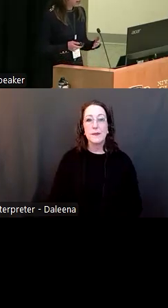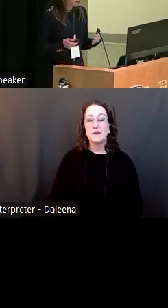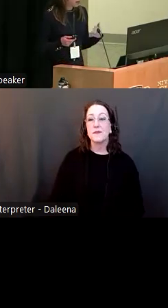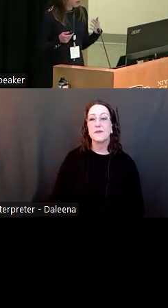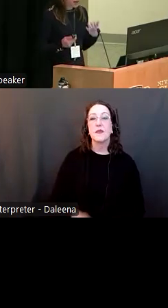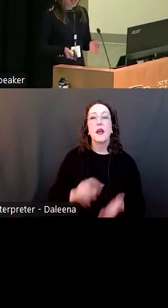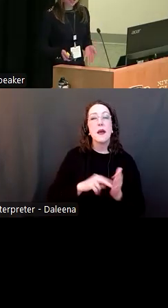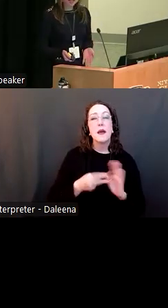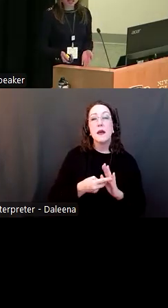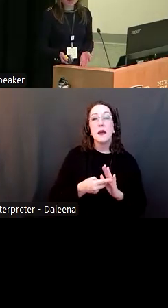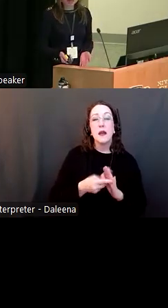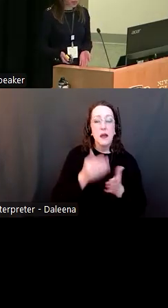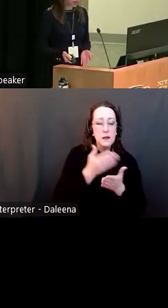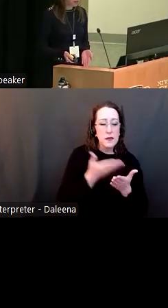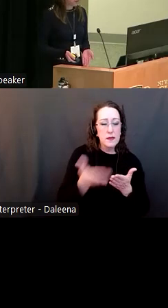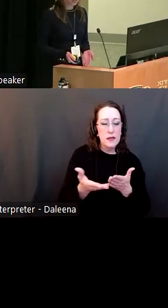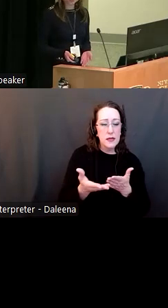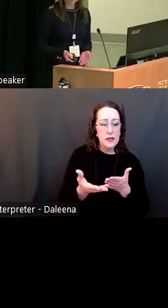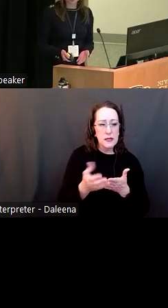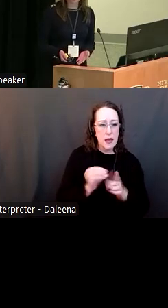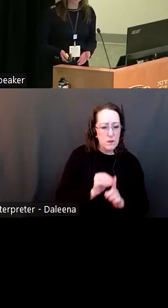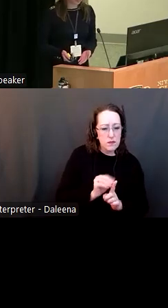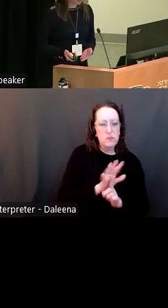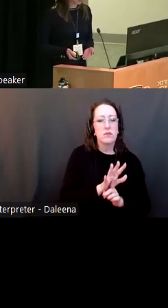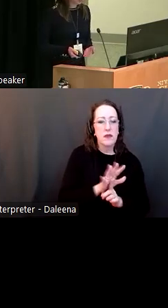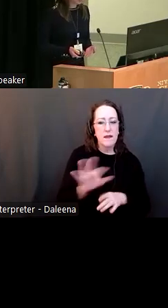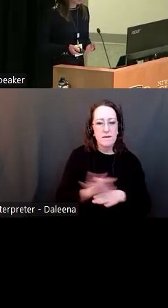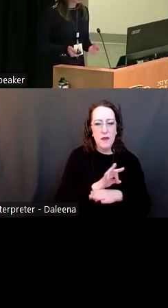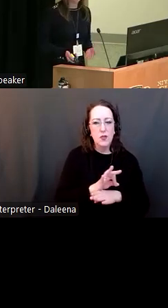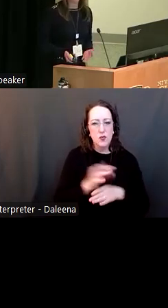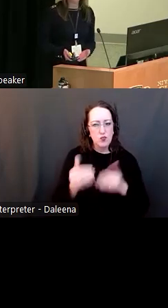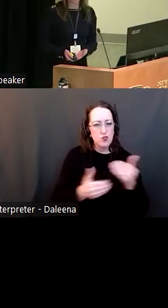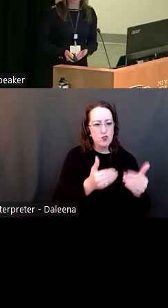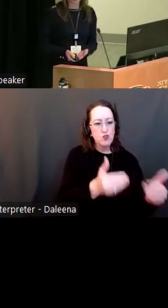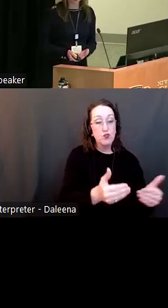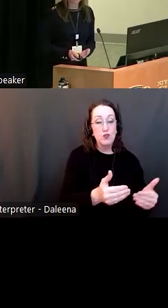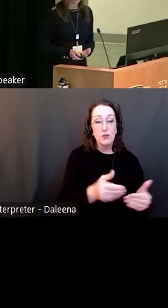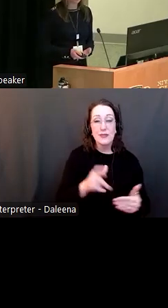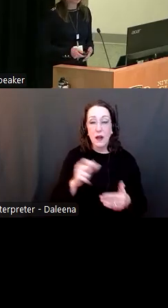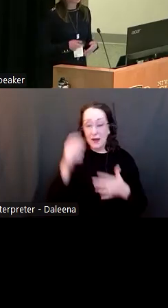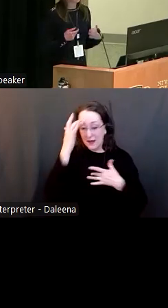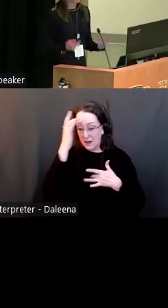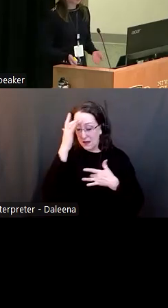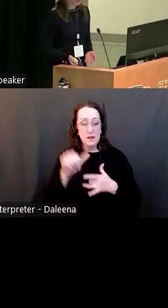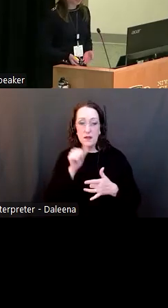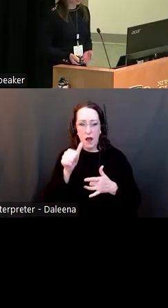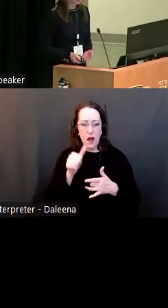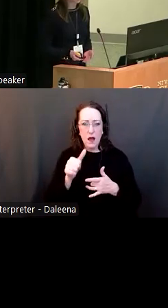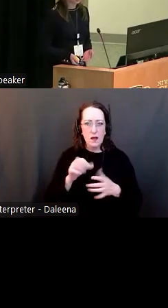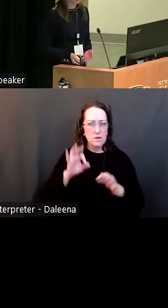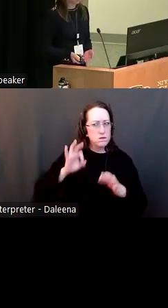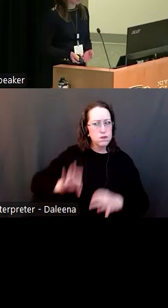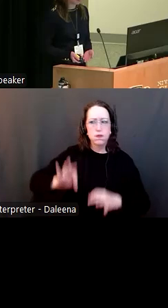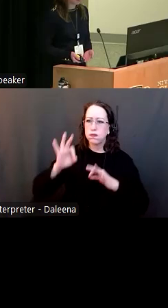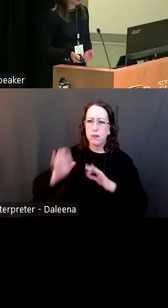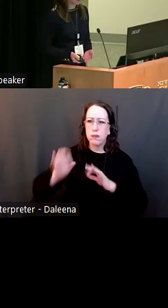Meaning there may be factors that influence functional prognosis in psychotic illness that have yet to be better identified and